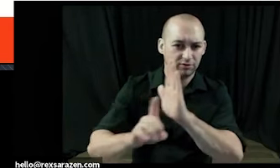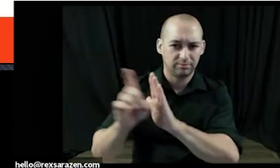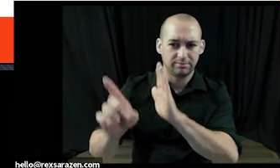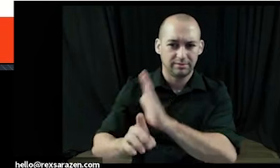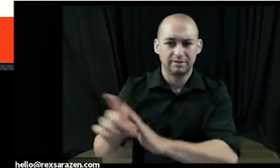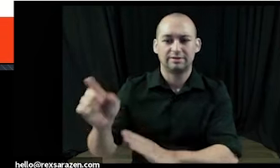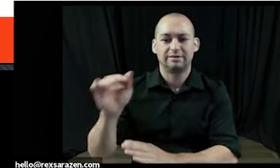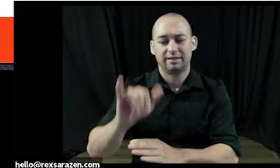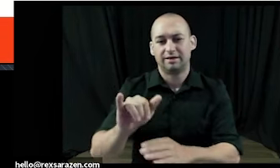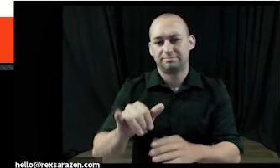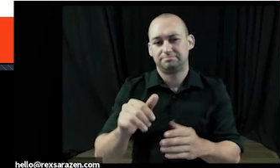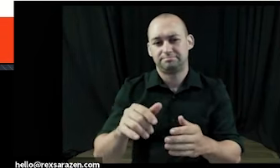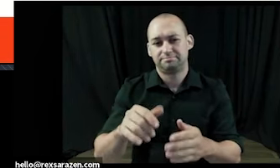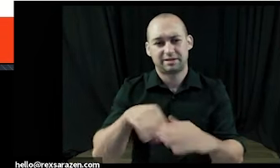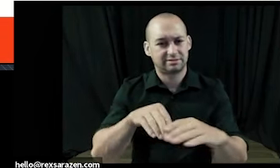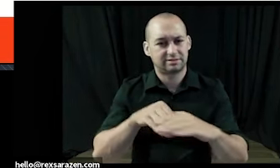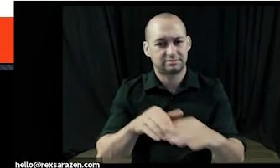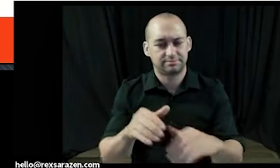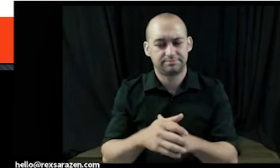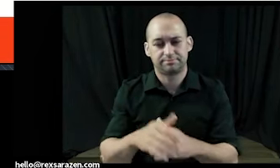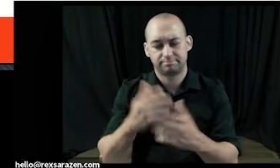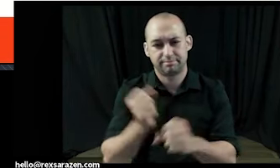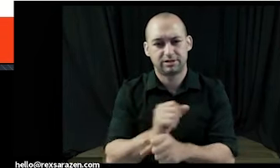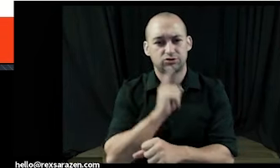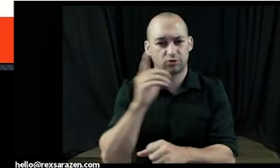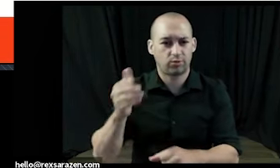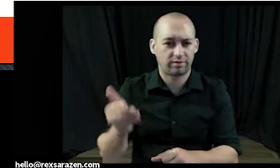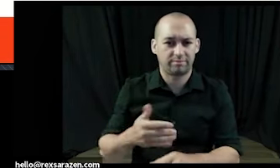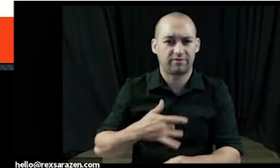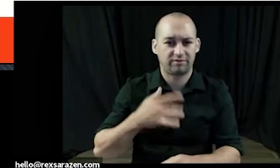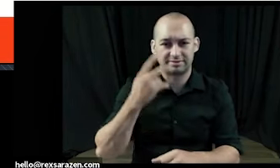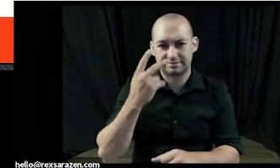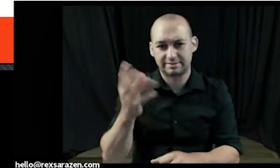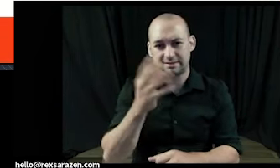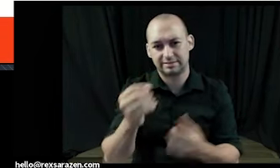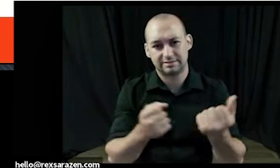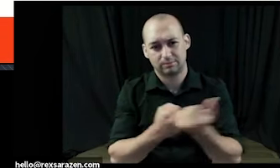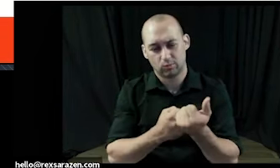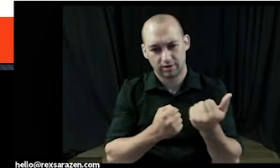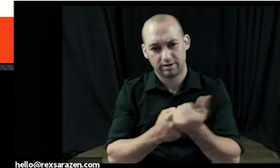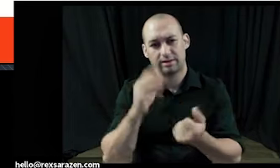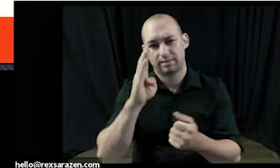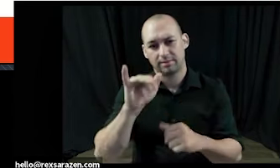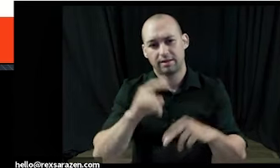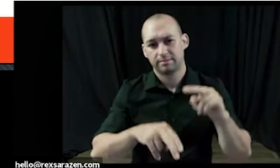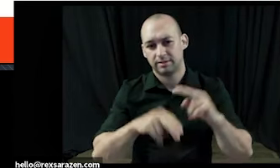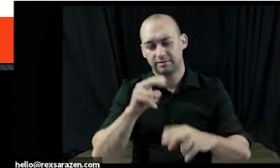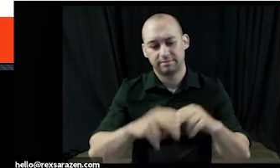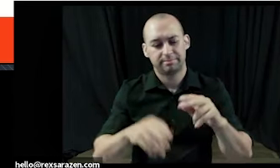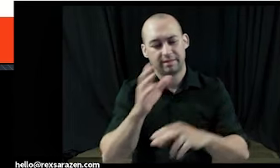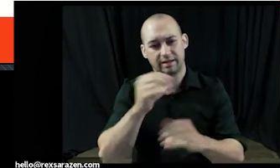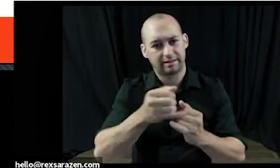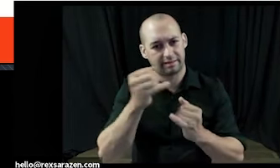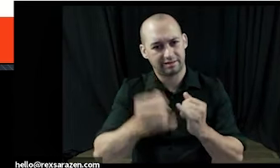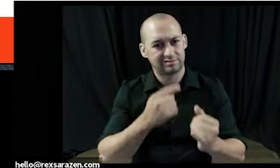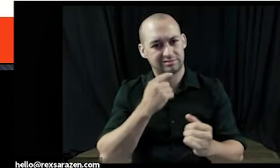that every community member feels welcome, seen, and supported by our building. And then lastly, like I said,